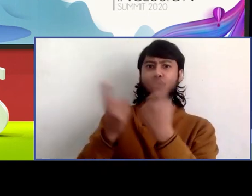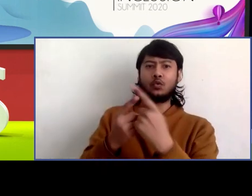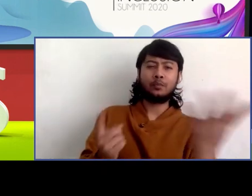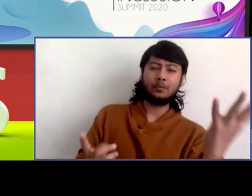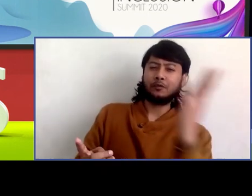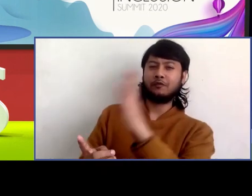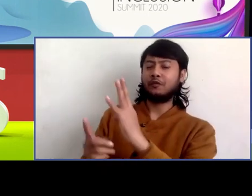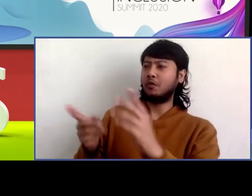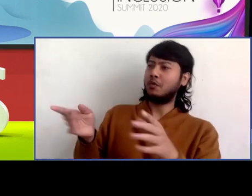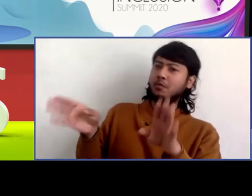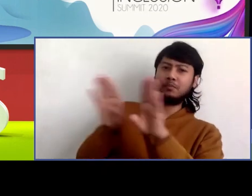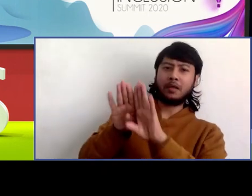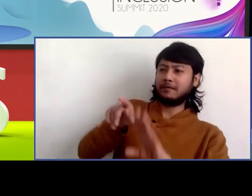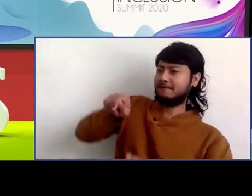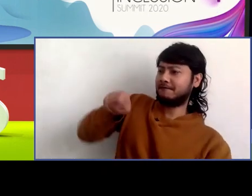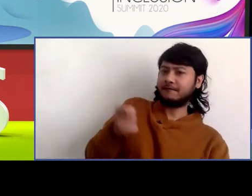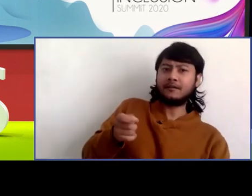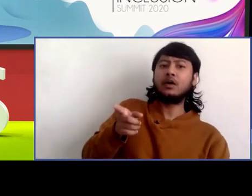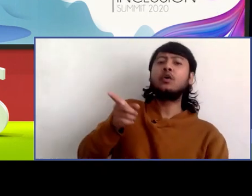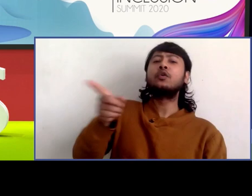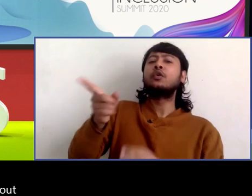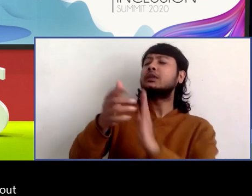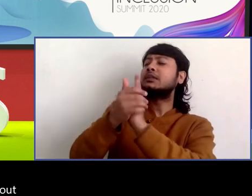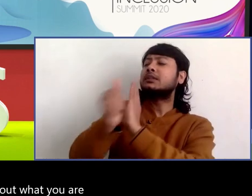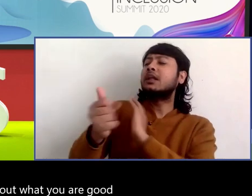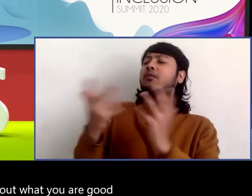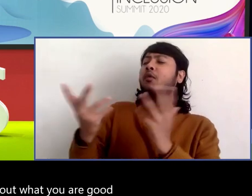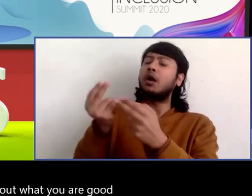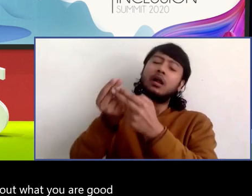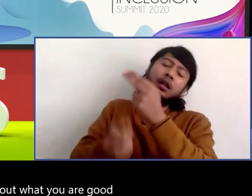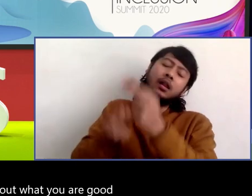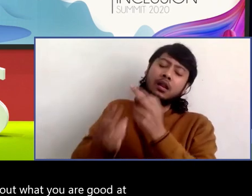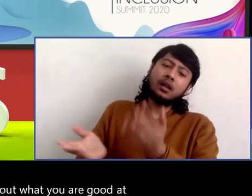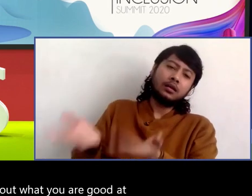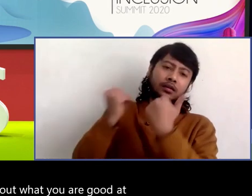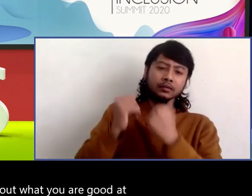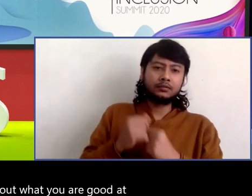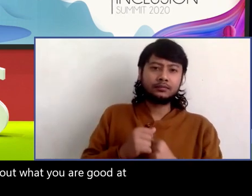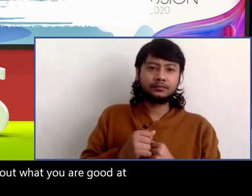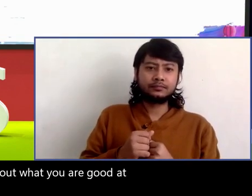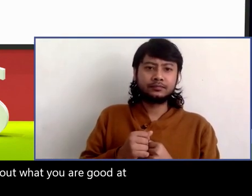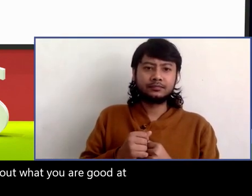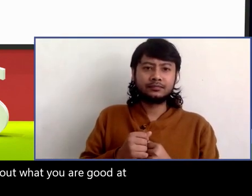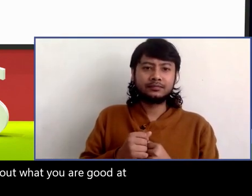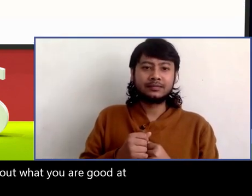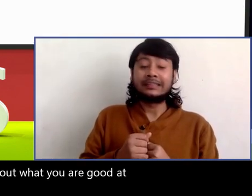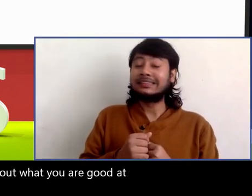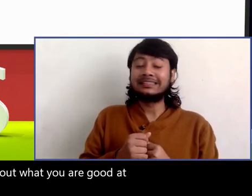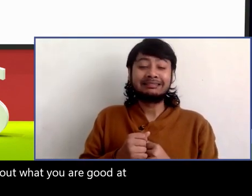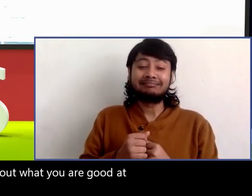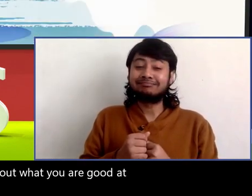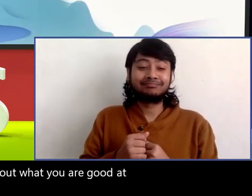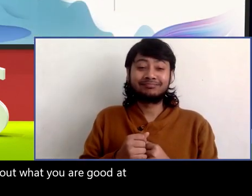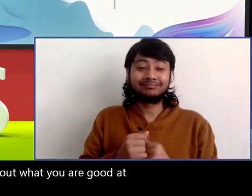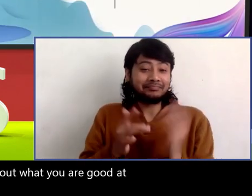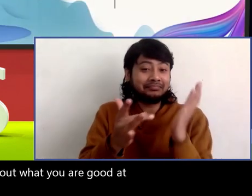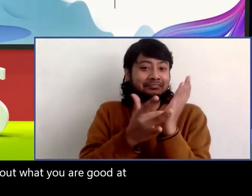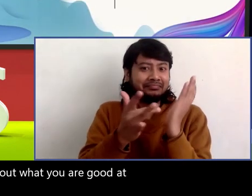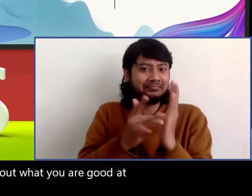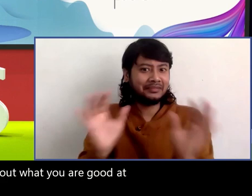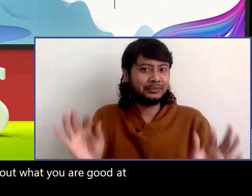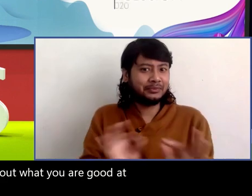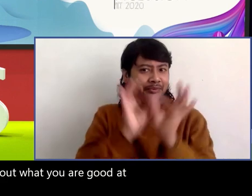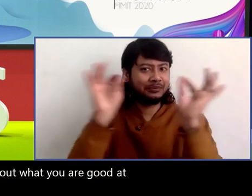start talking about what you are good at? No. That technology has still not come. And maybe by the time you all